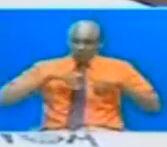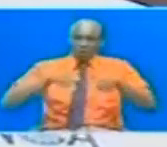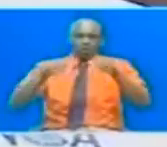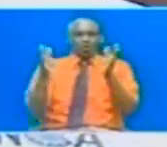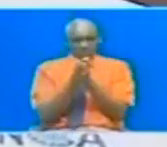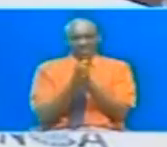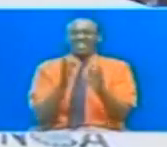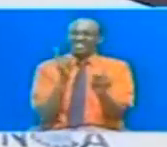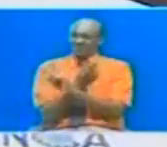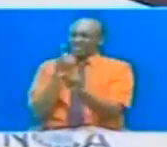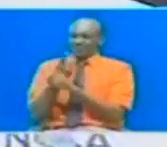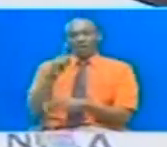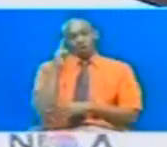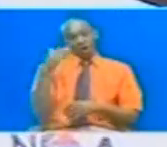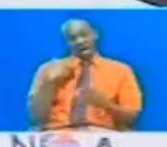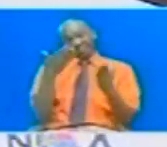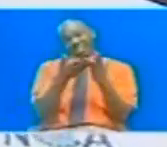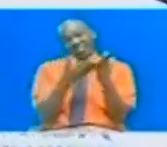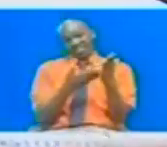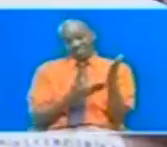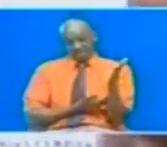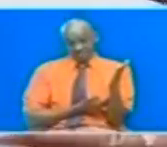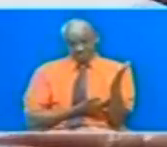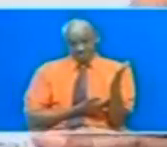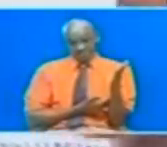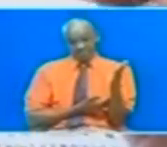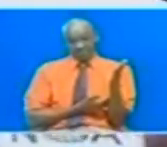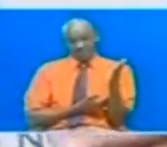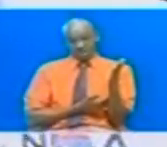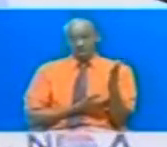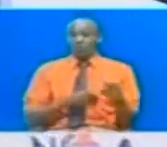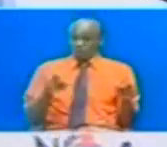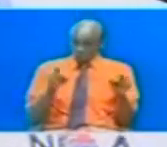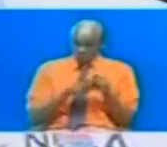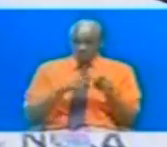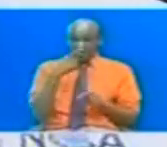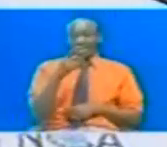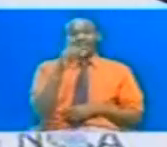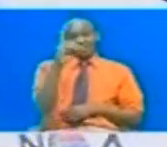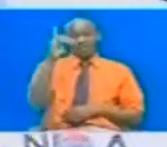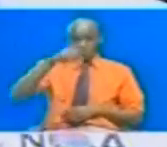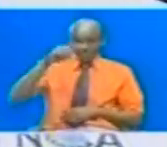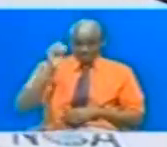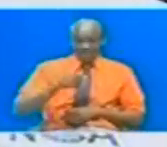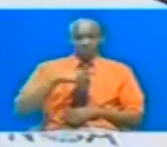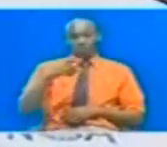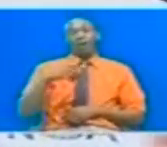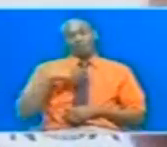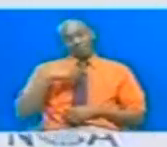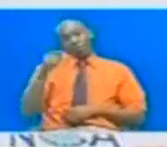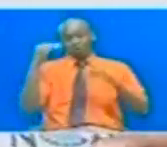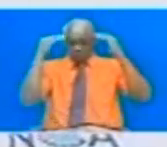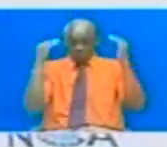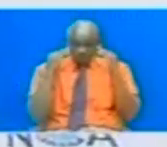various items that he's deficient in. And so we are also coping to the DPP for prosecution, so that